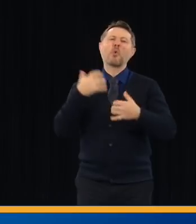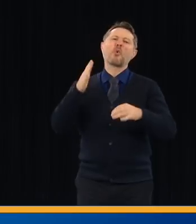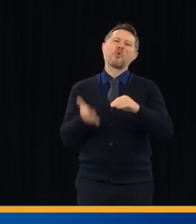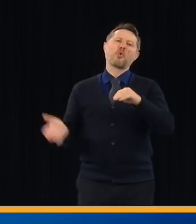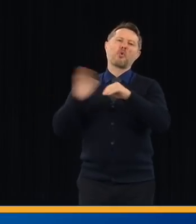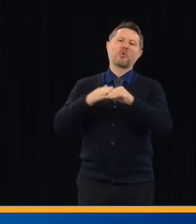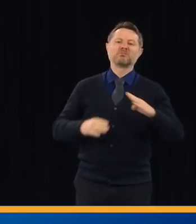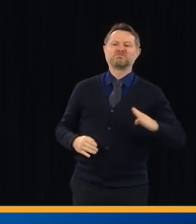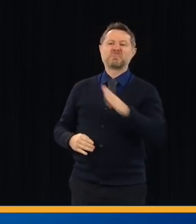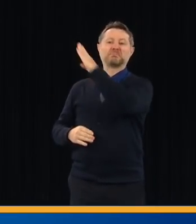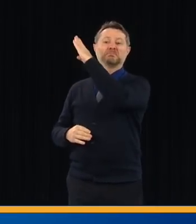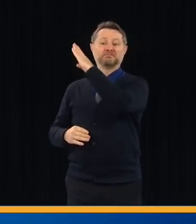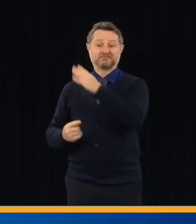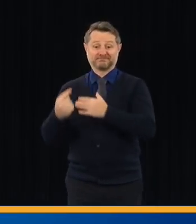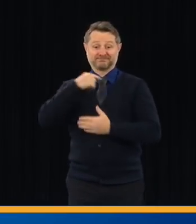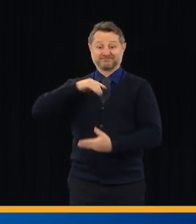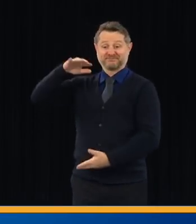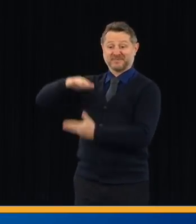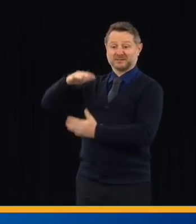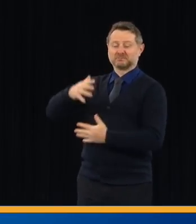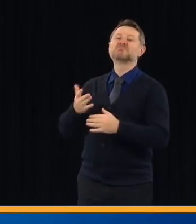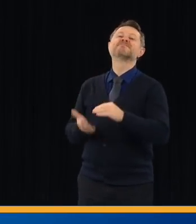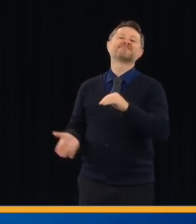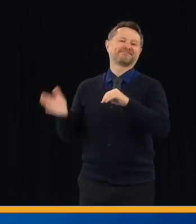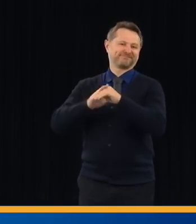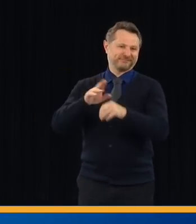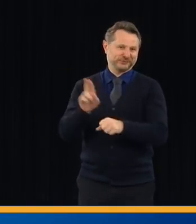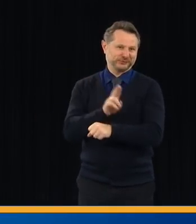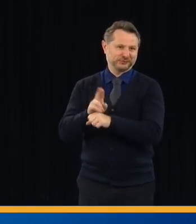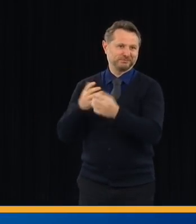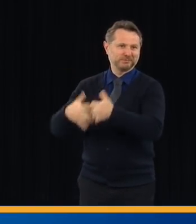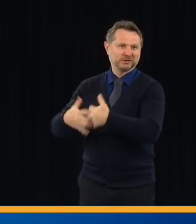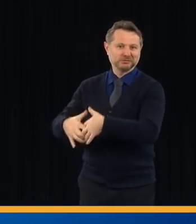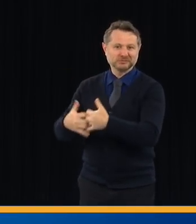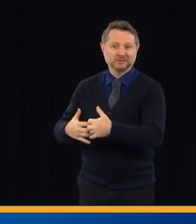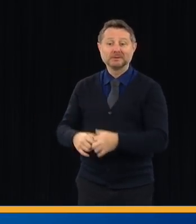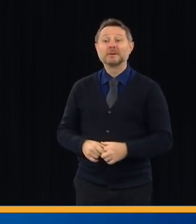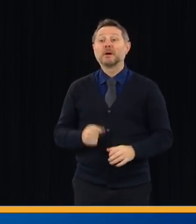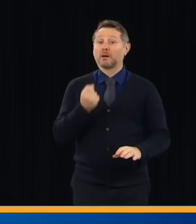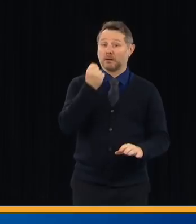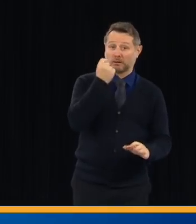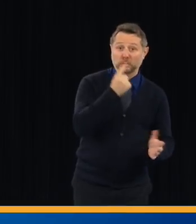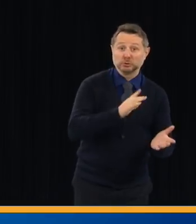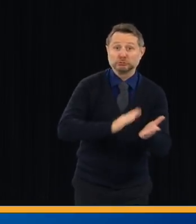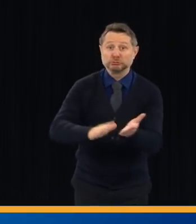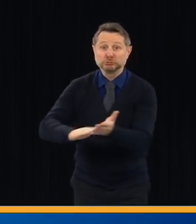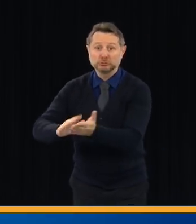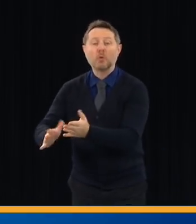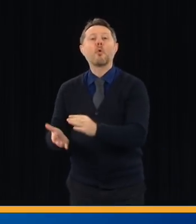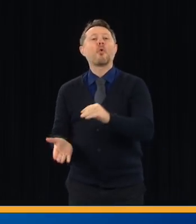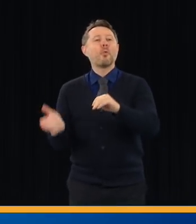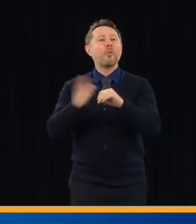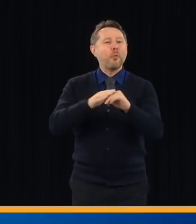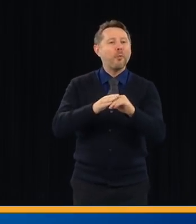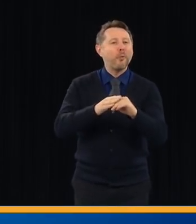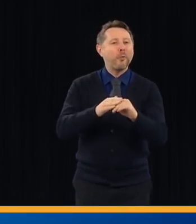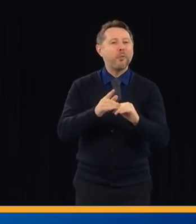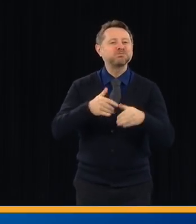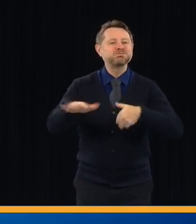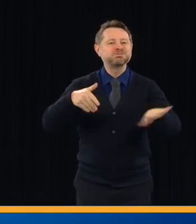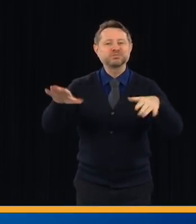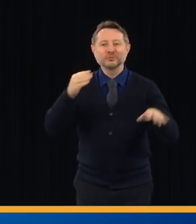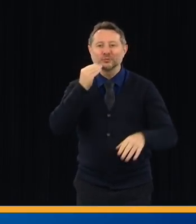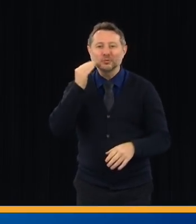up. The number of discharges are also up. And this is interesting. 2/3 of the people